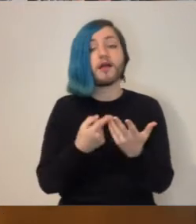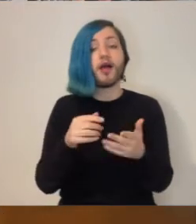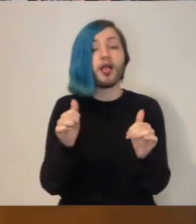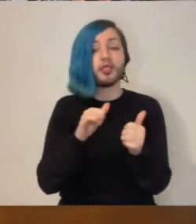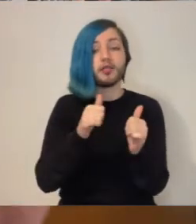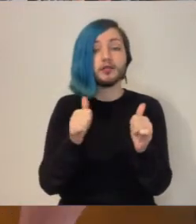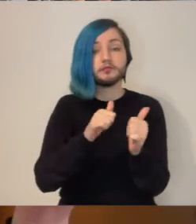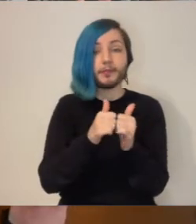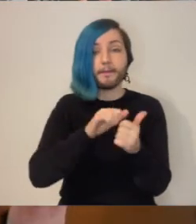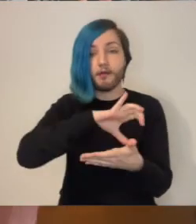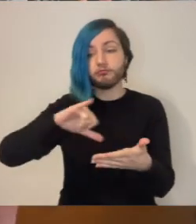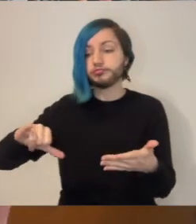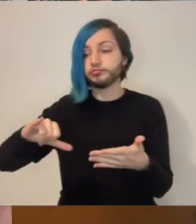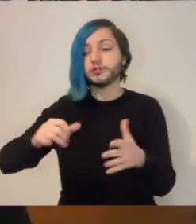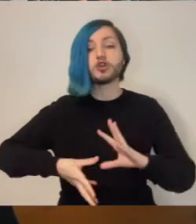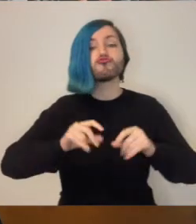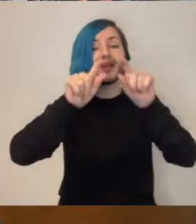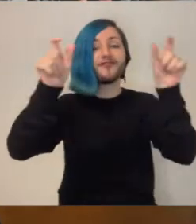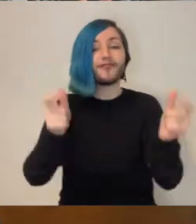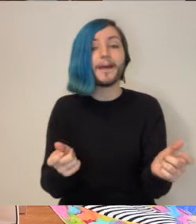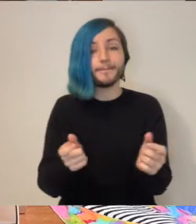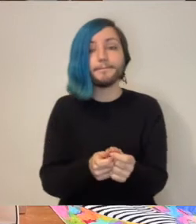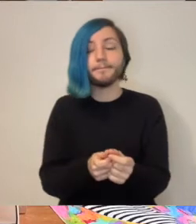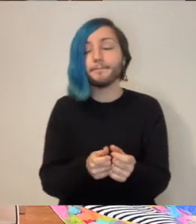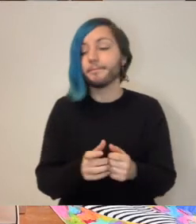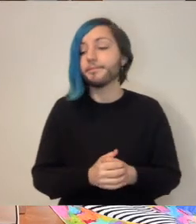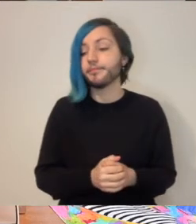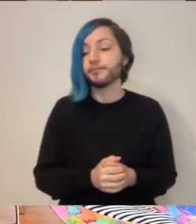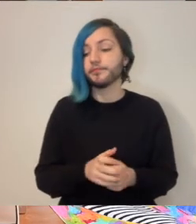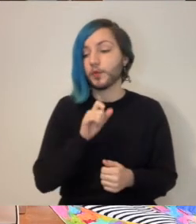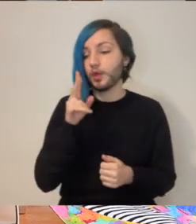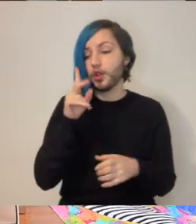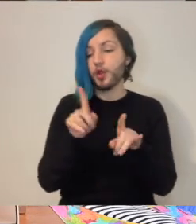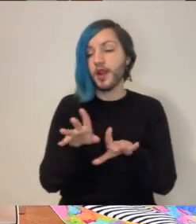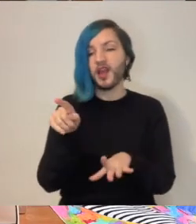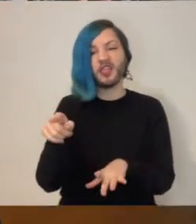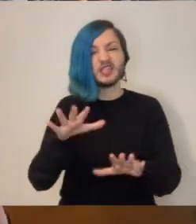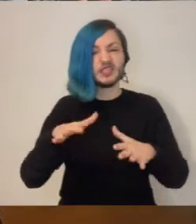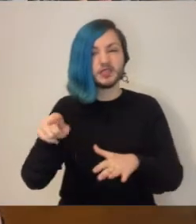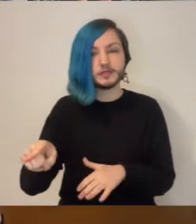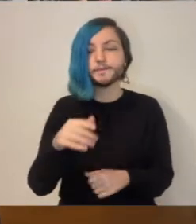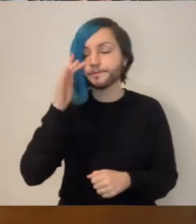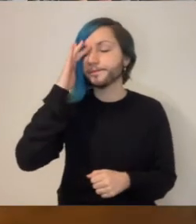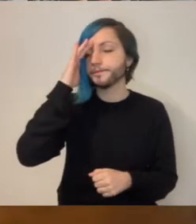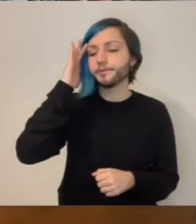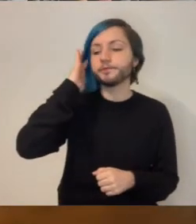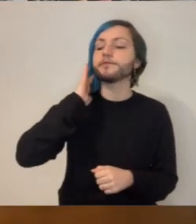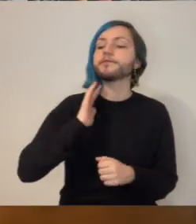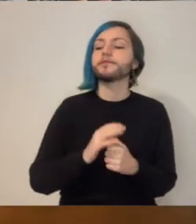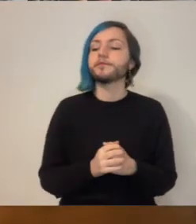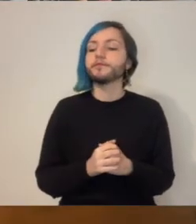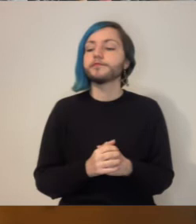get another sheet and create a little frame for our creatures, which will look something